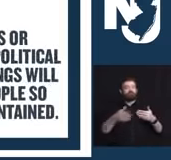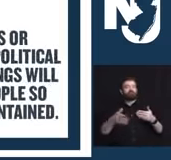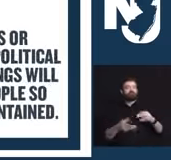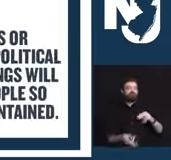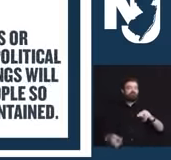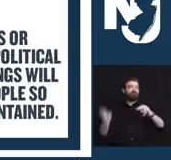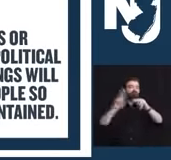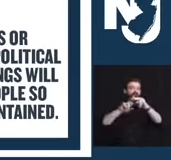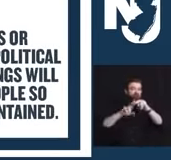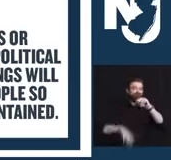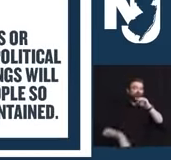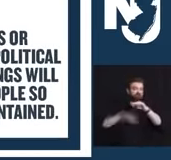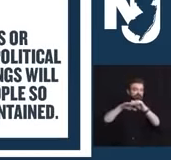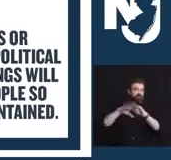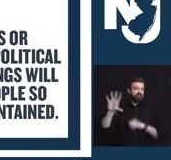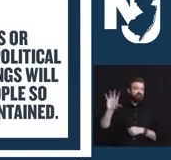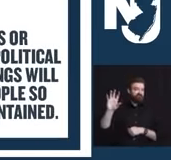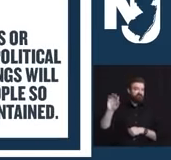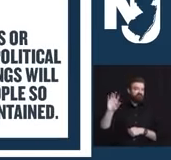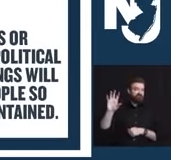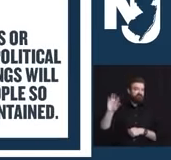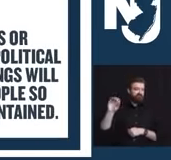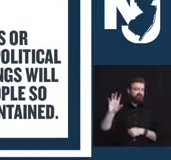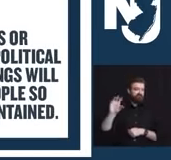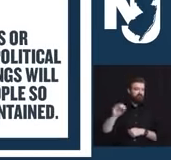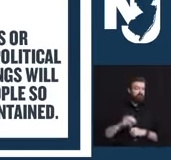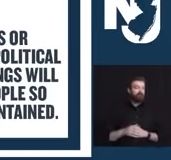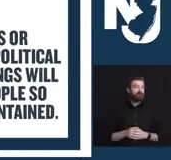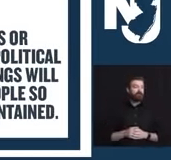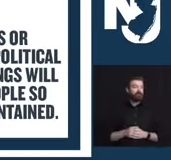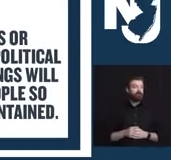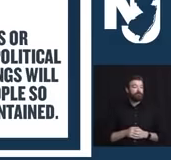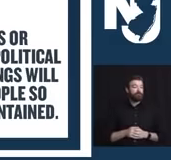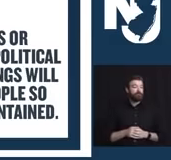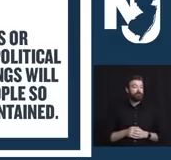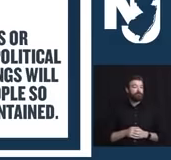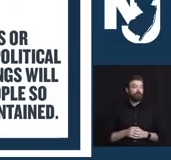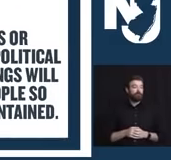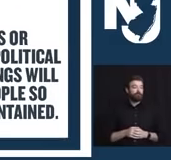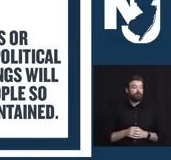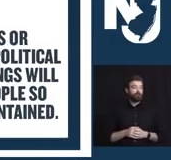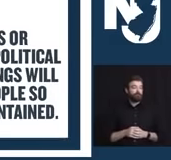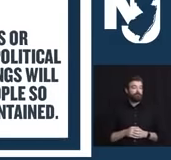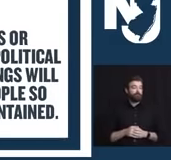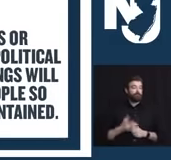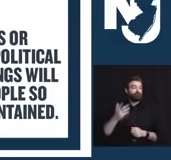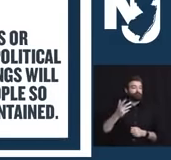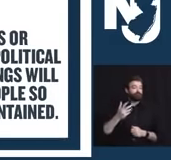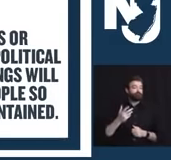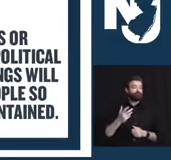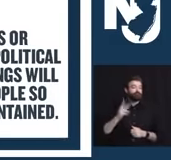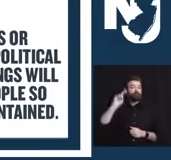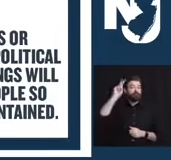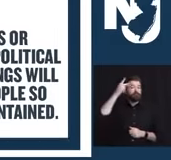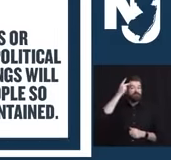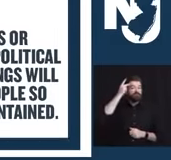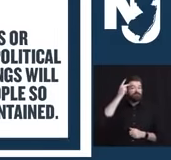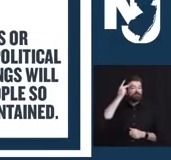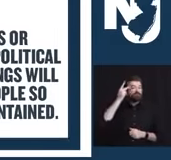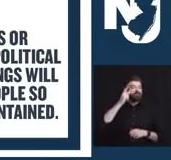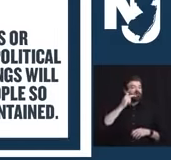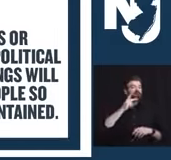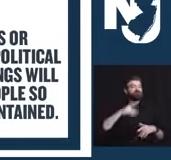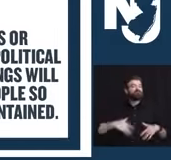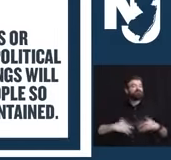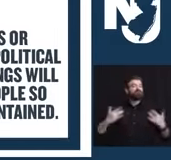services, performances, and political activities, which are currently limited to 50% of a room's capacity up to a maximum of 250,